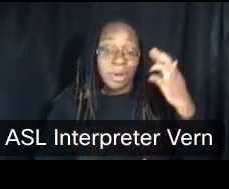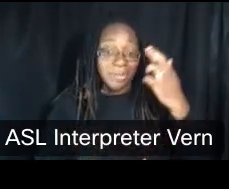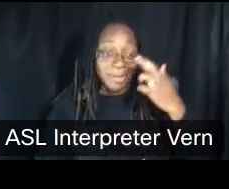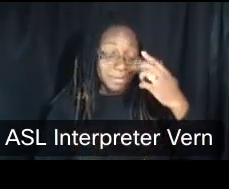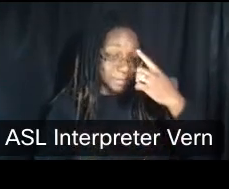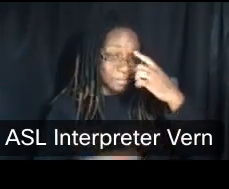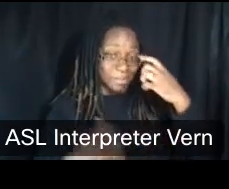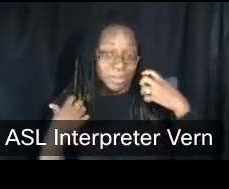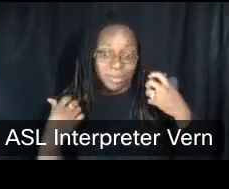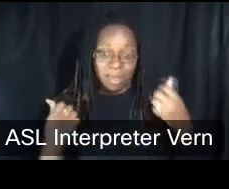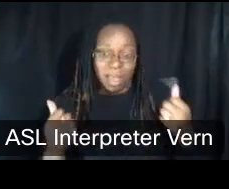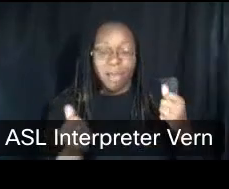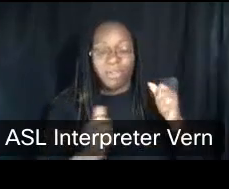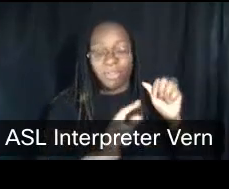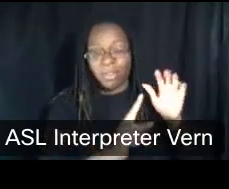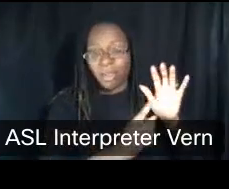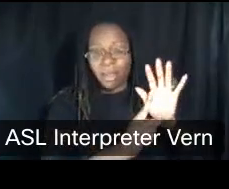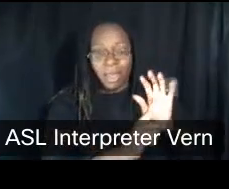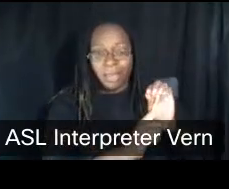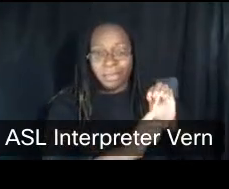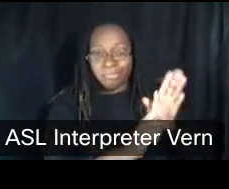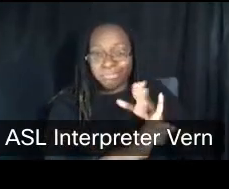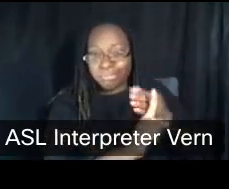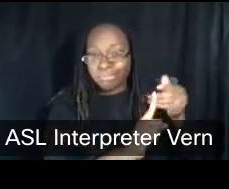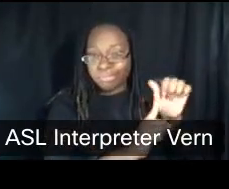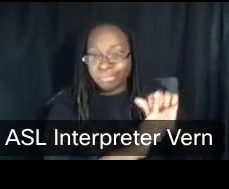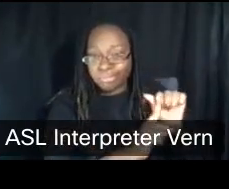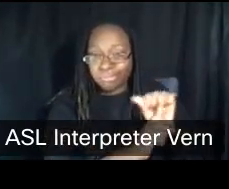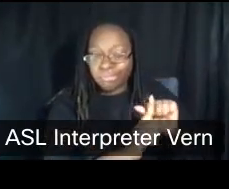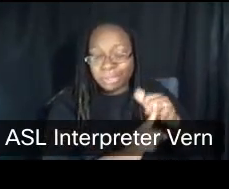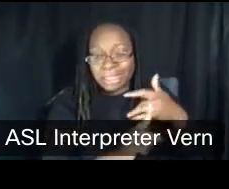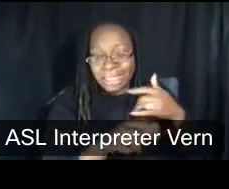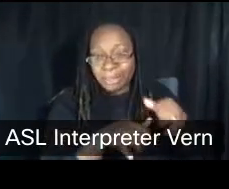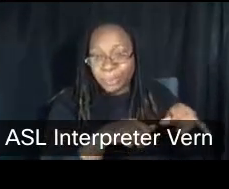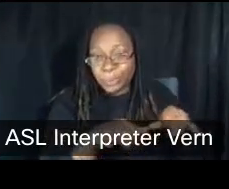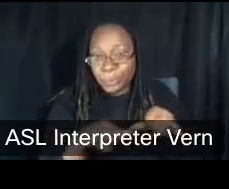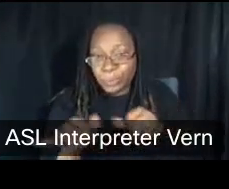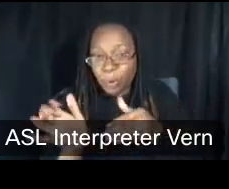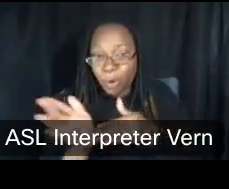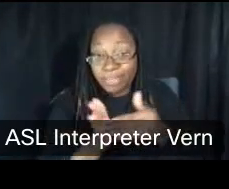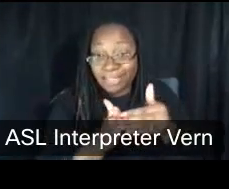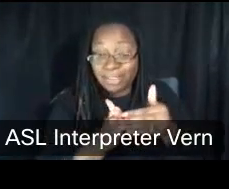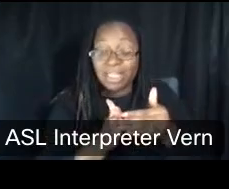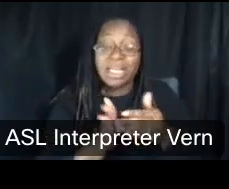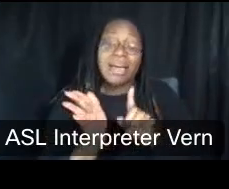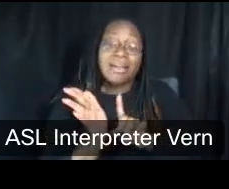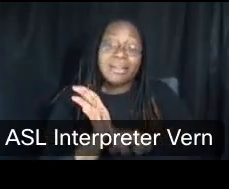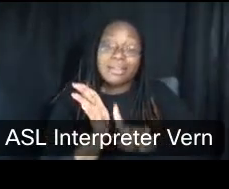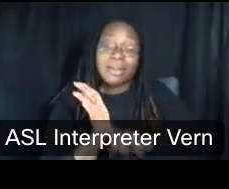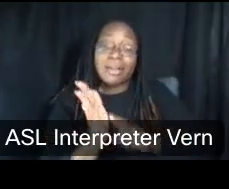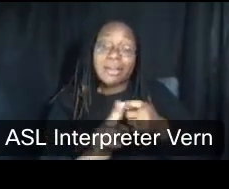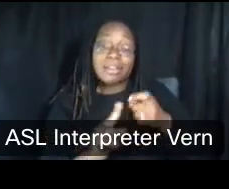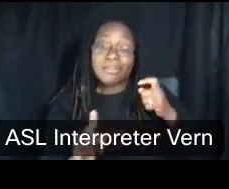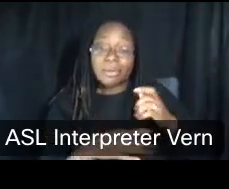incredibly common. So this was a study that was done in partnership with the National Domestic Violence Hotline. And so callers